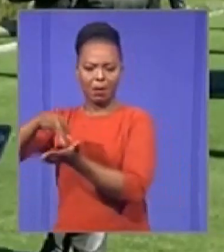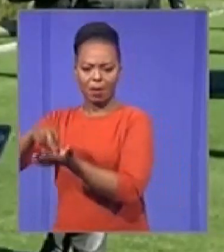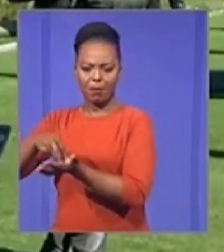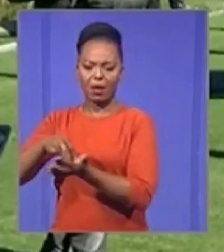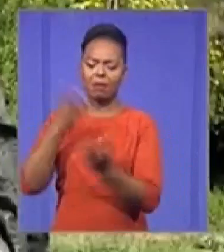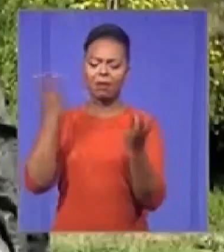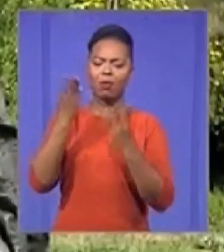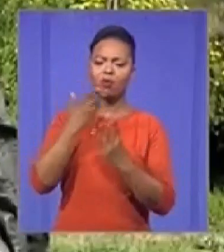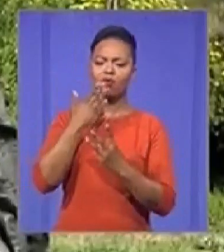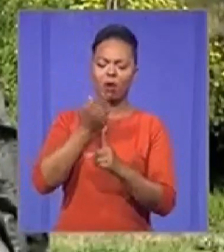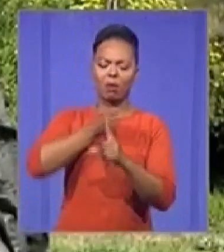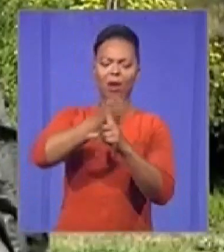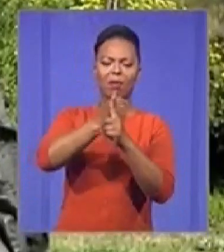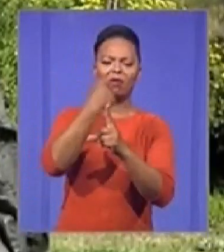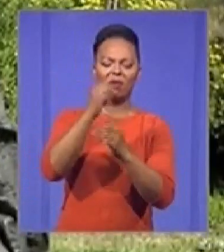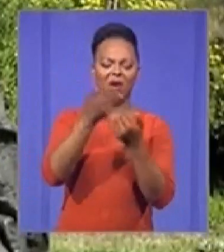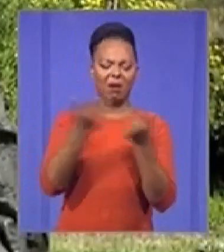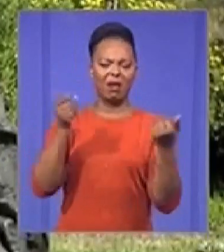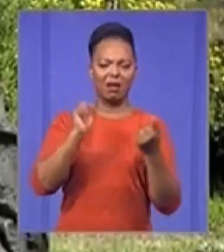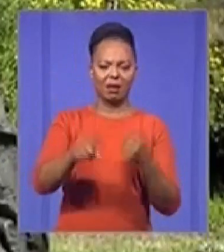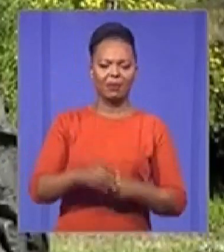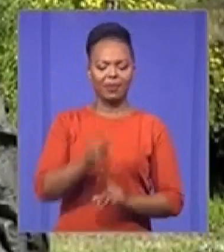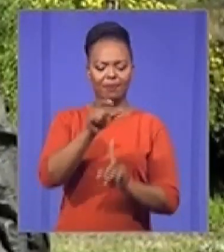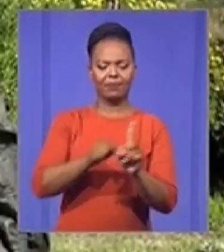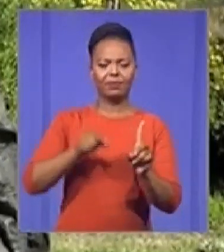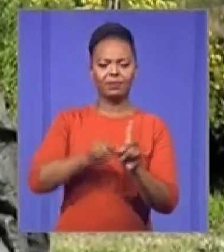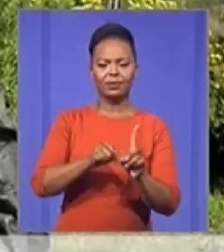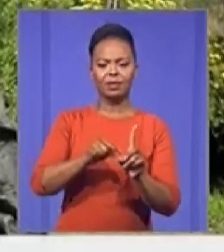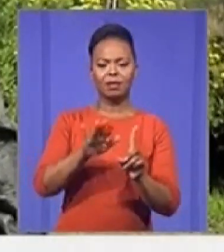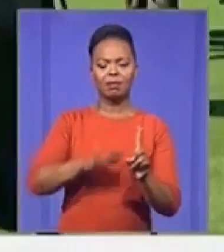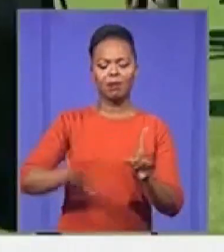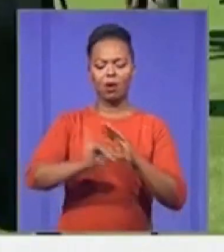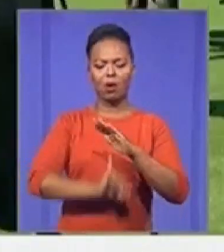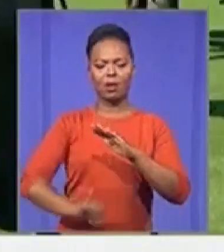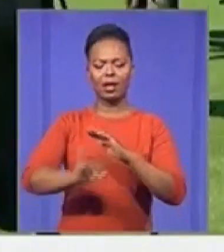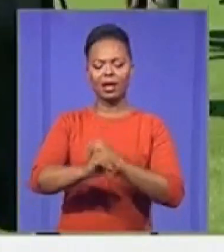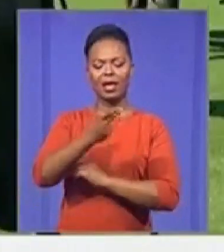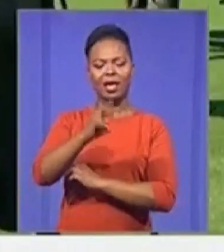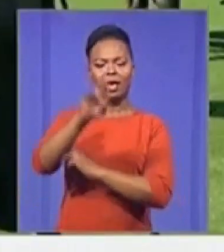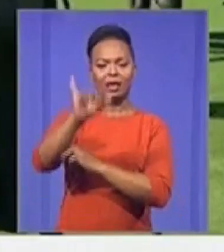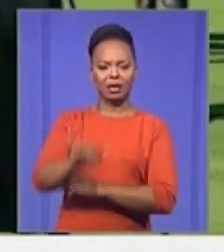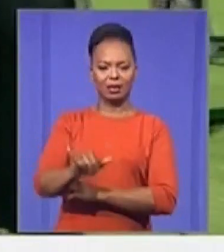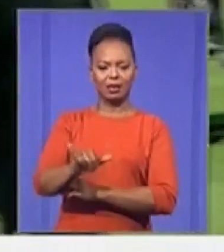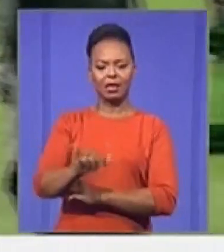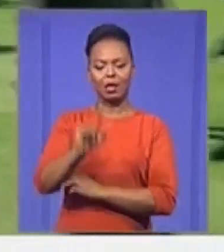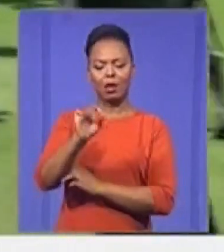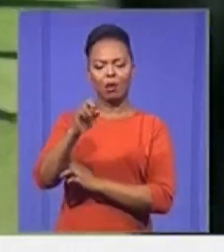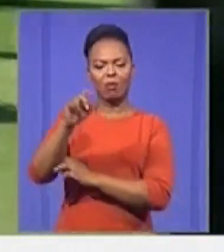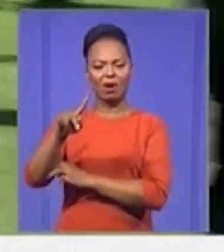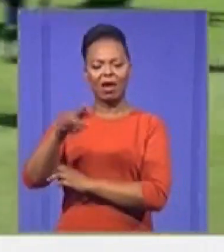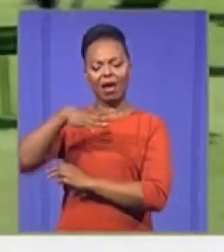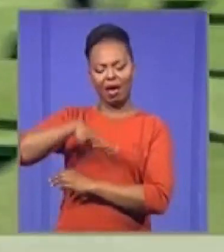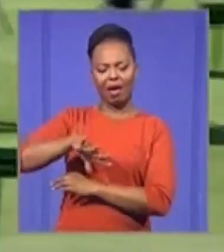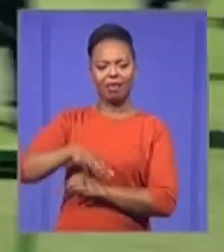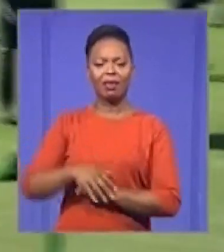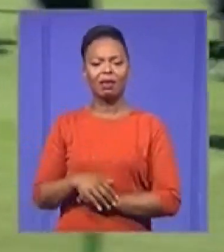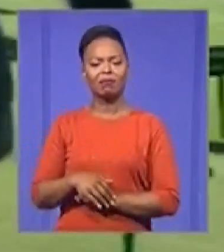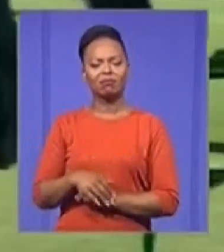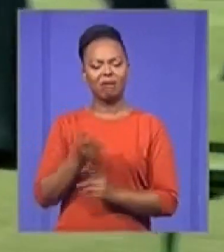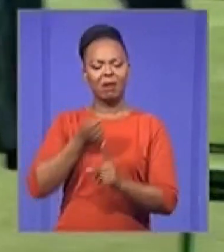le kgethollo. Ho qala ka motshwaruwa wa pele wa dipolotiki Robben Island, Harry Distrand Loper le ba bang mehleng ya